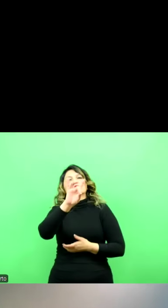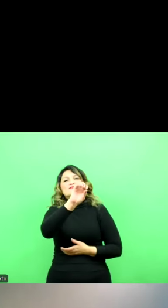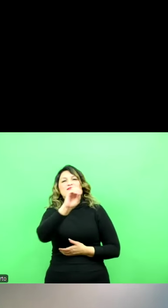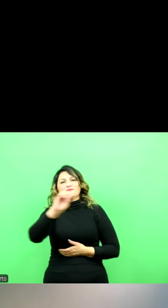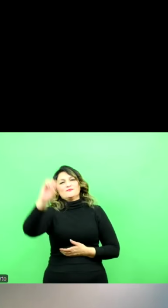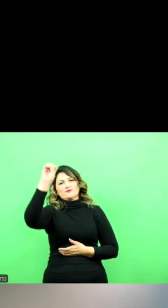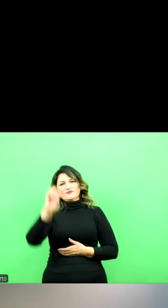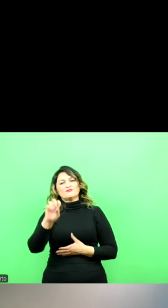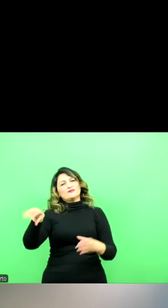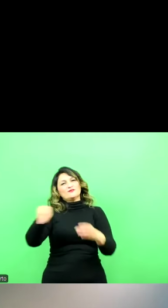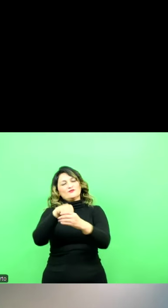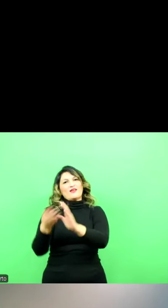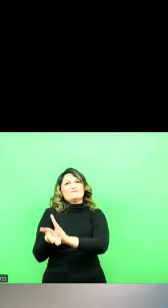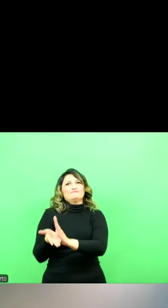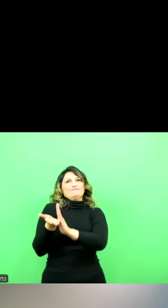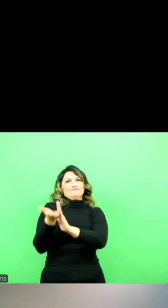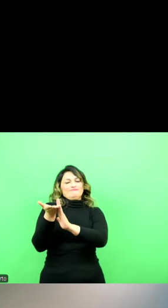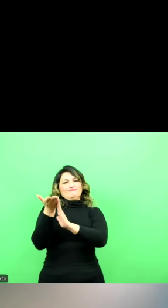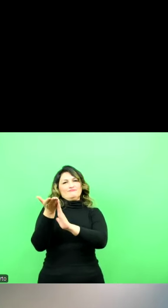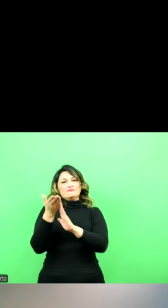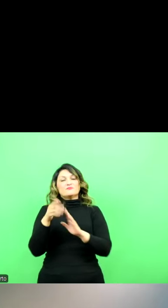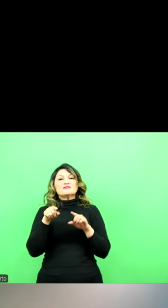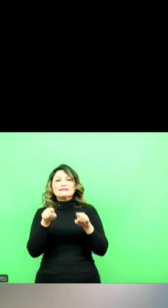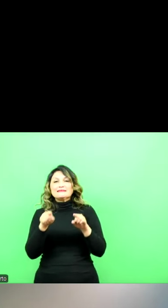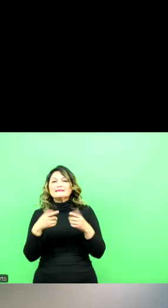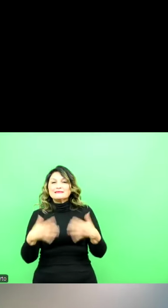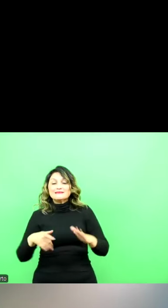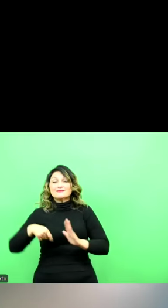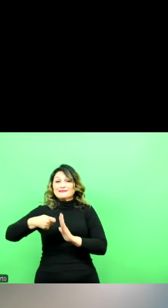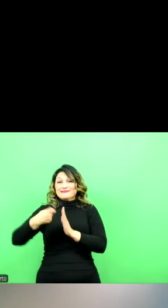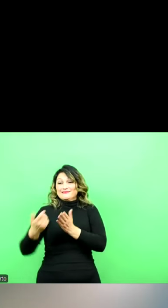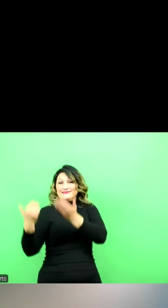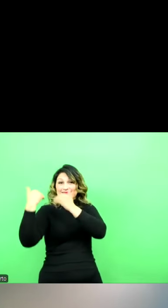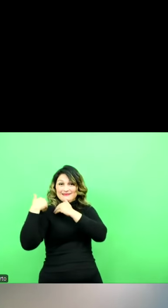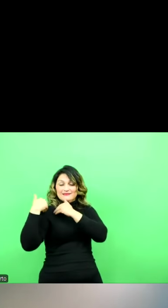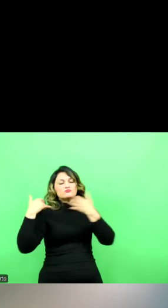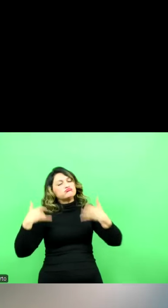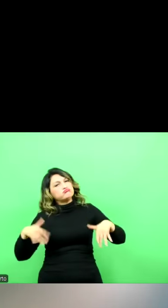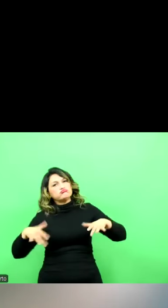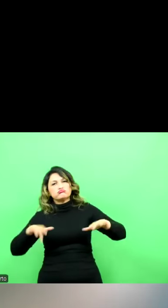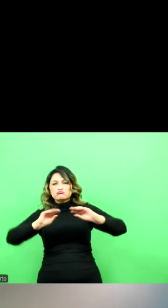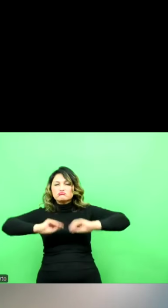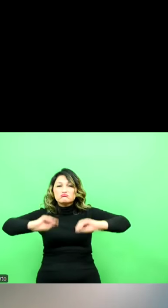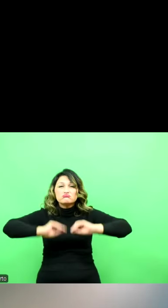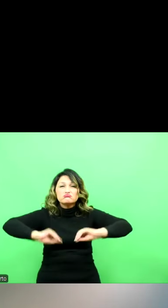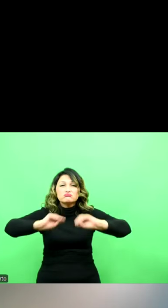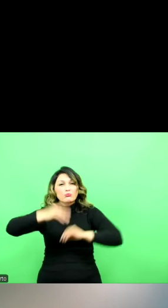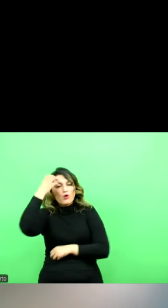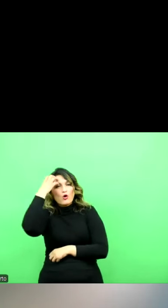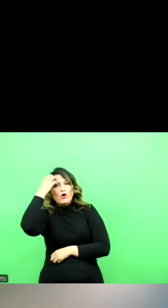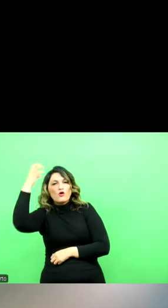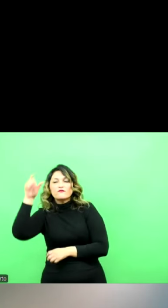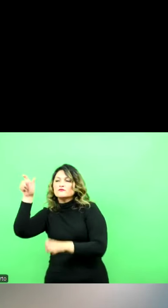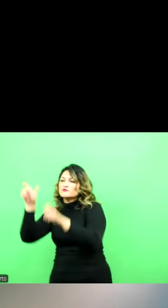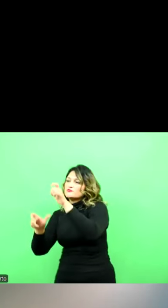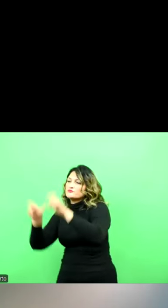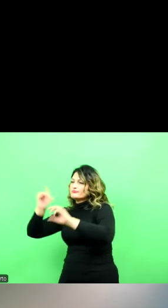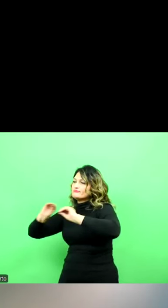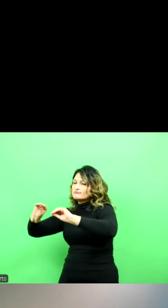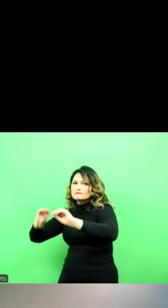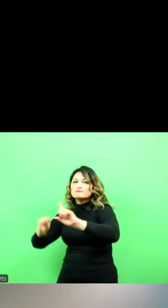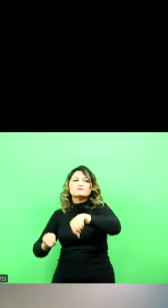to improve accessibility and inclusions include staff training, both on-site and remotely. This